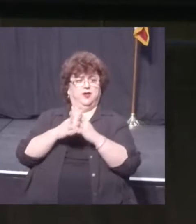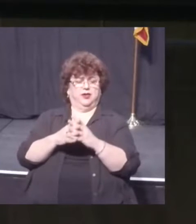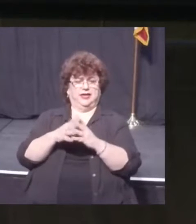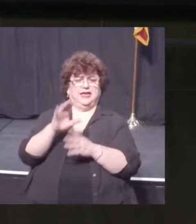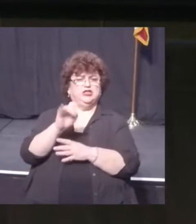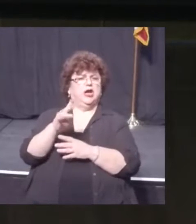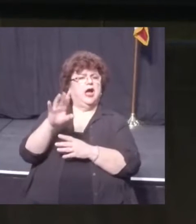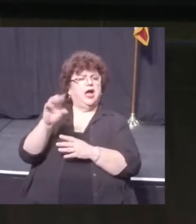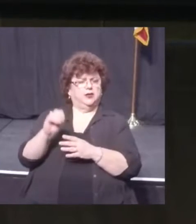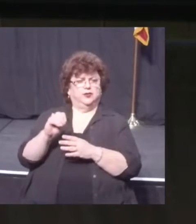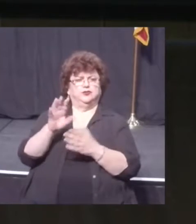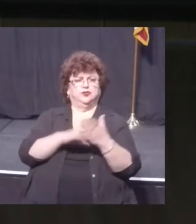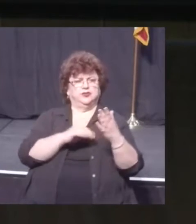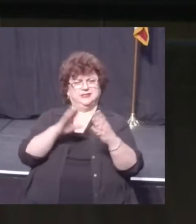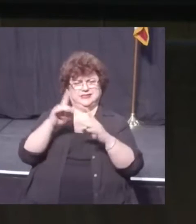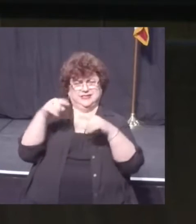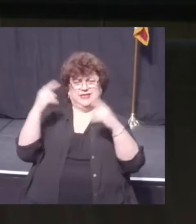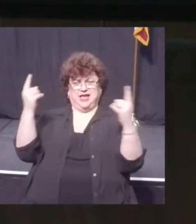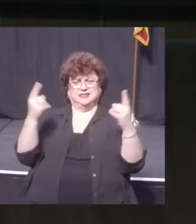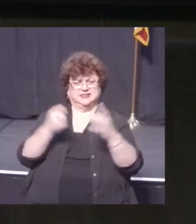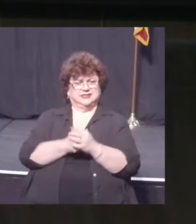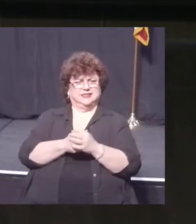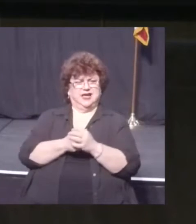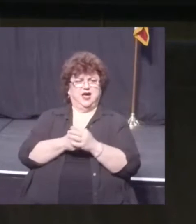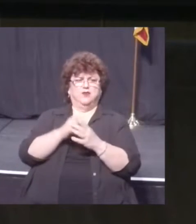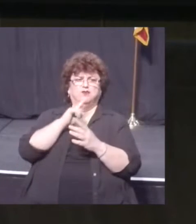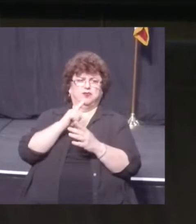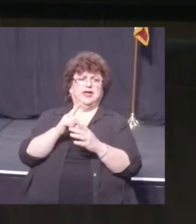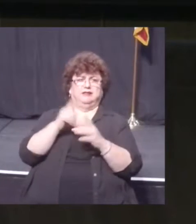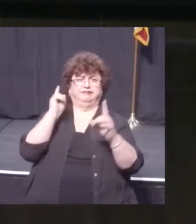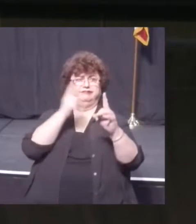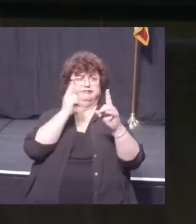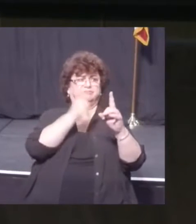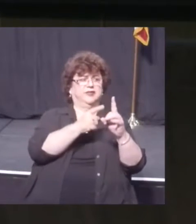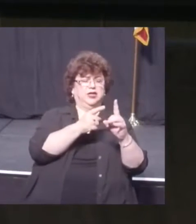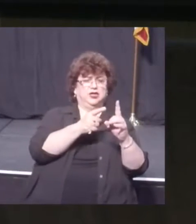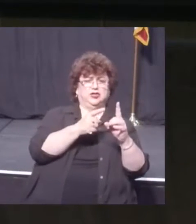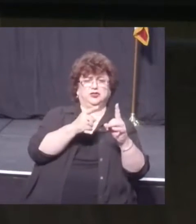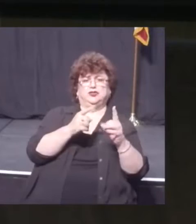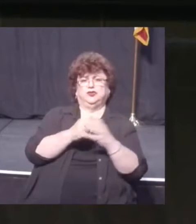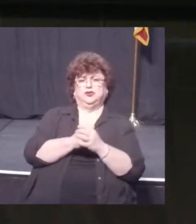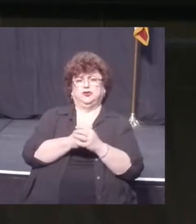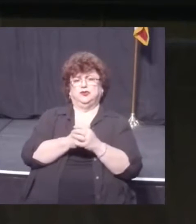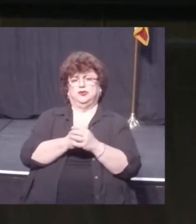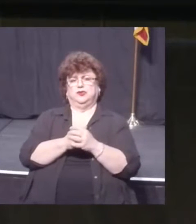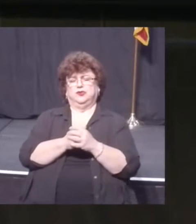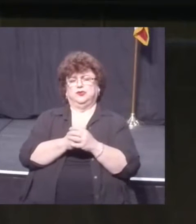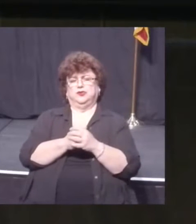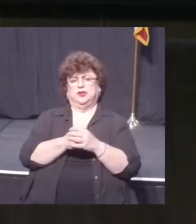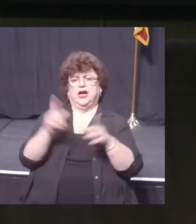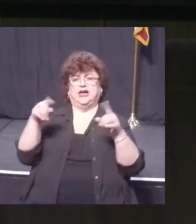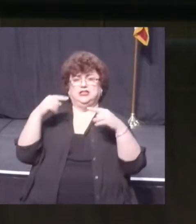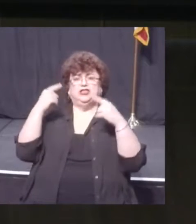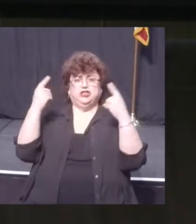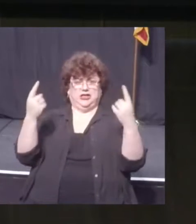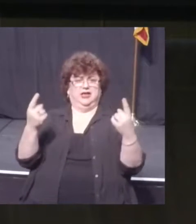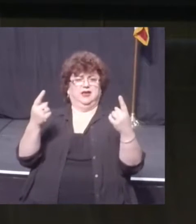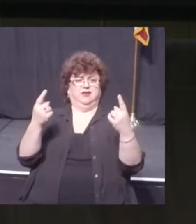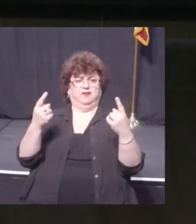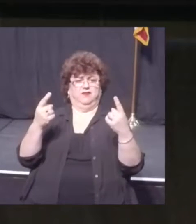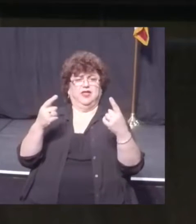success task forces, for example, are striving to eliminate achievement gaps among underrepresented minority